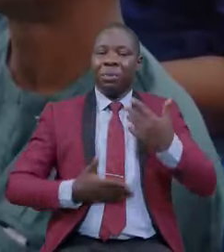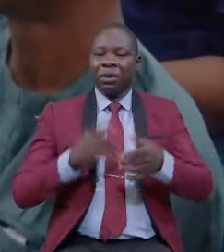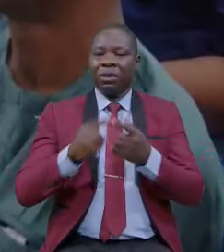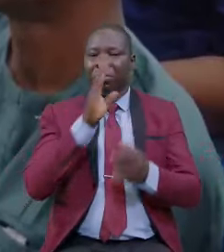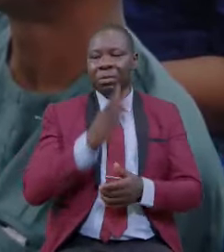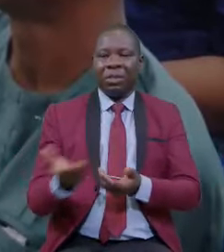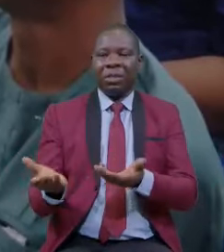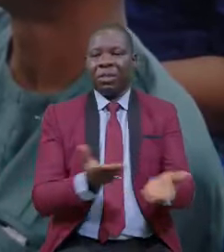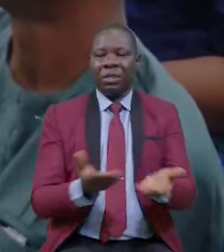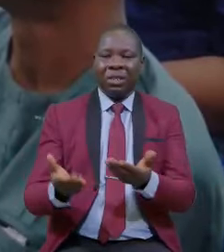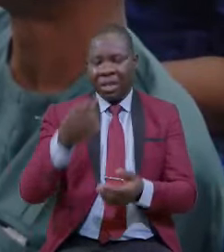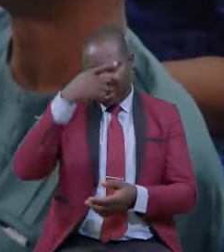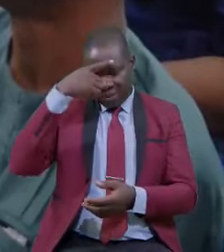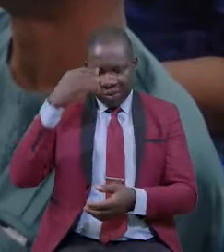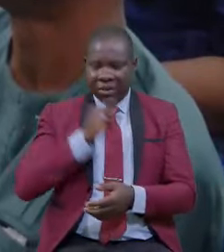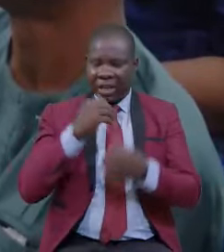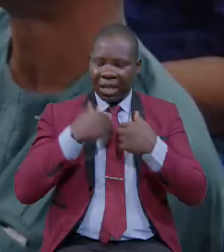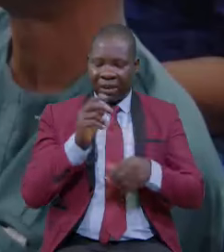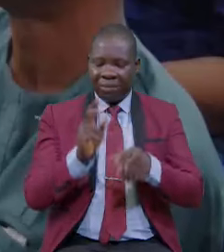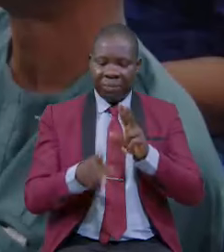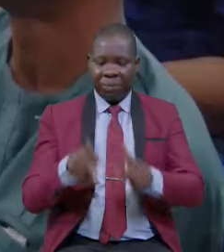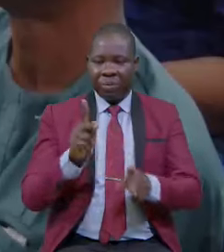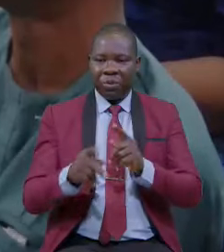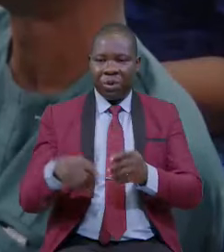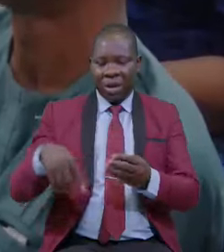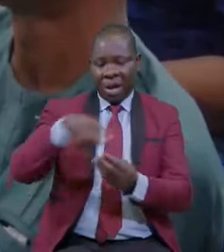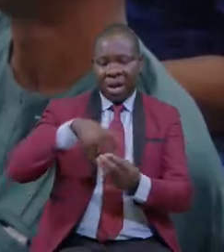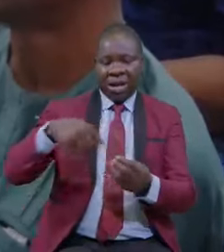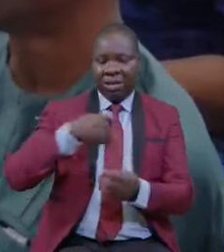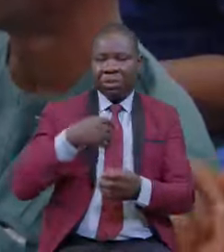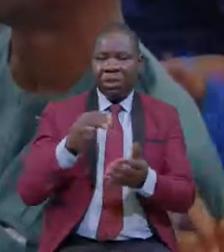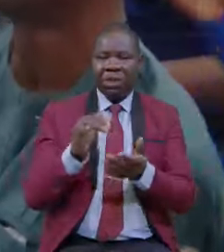people around me that are getting ready for heaven.